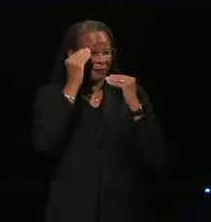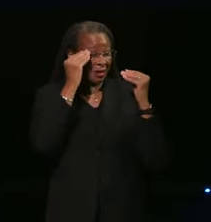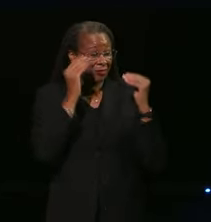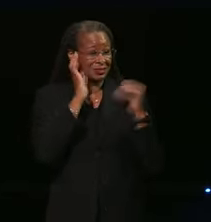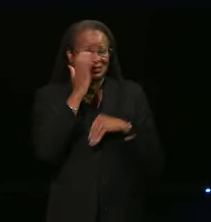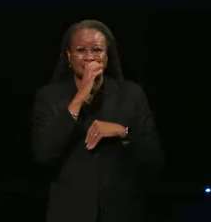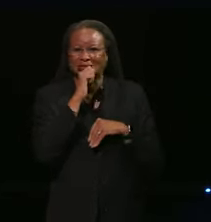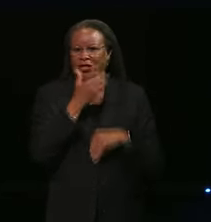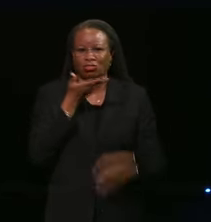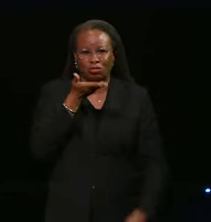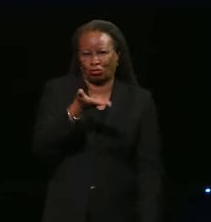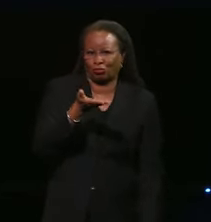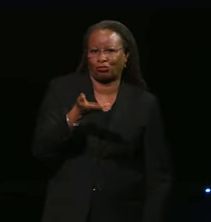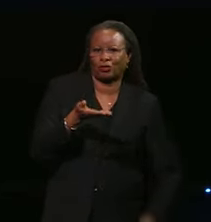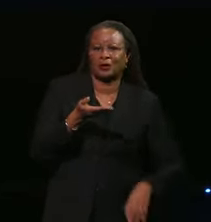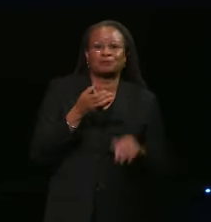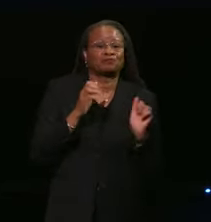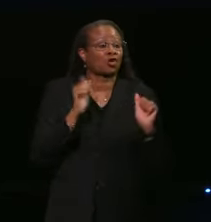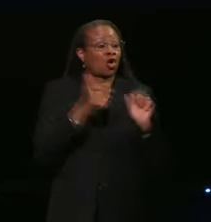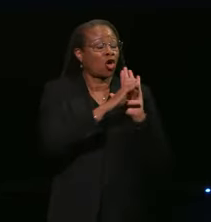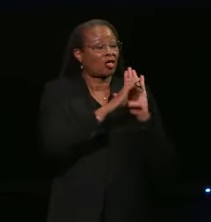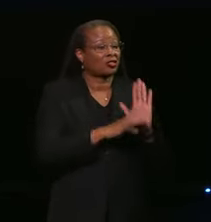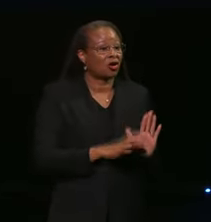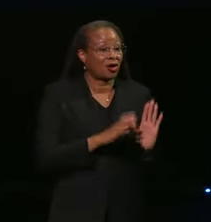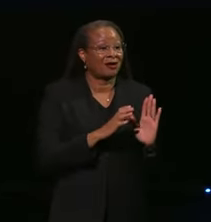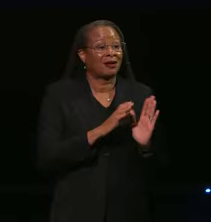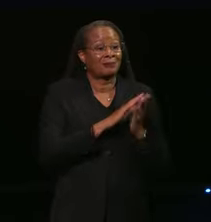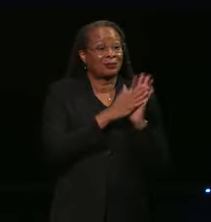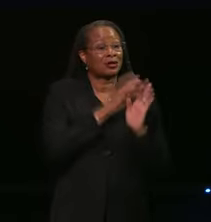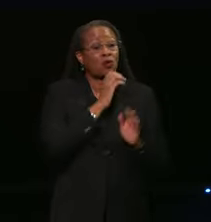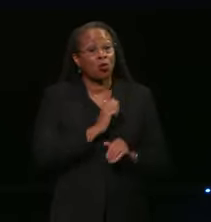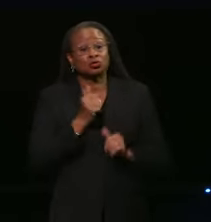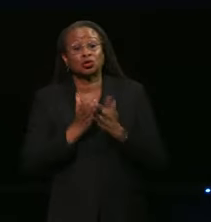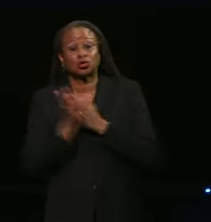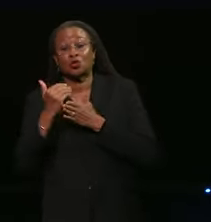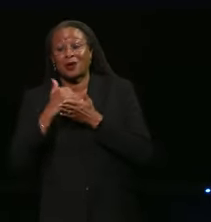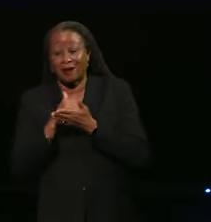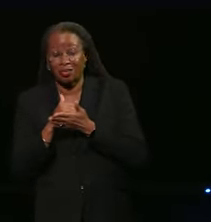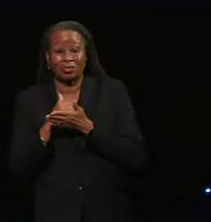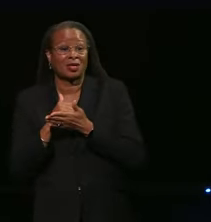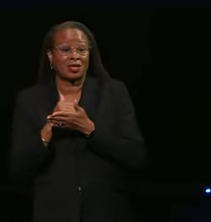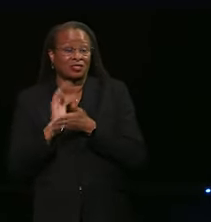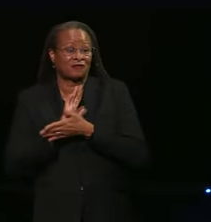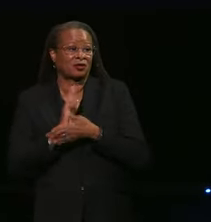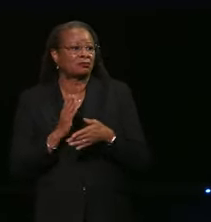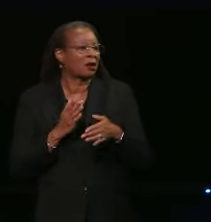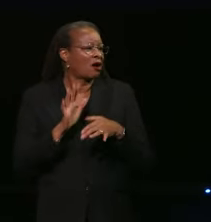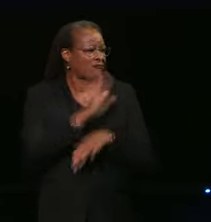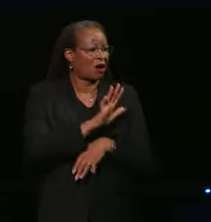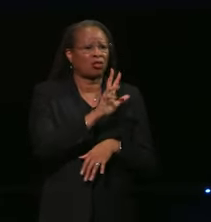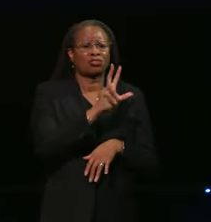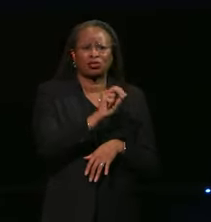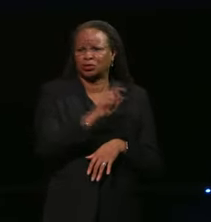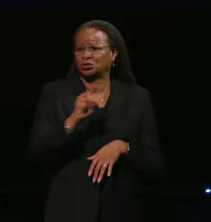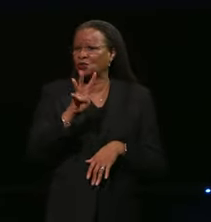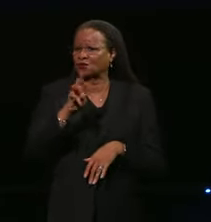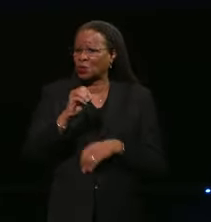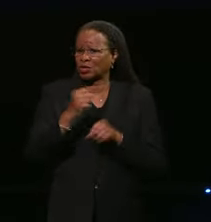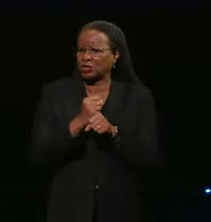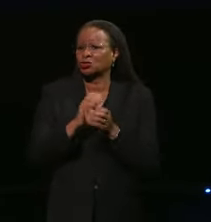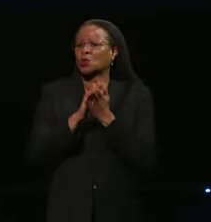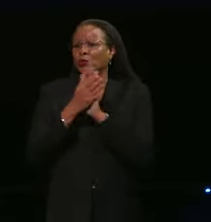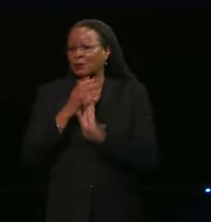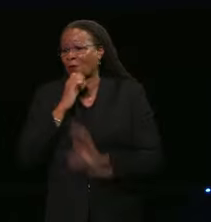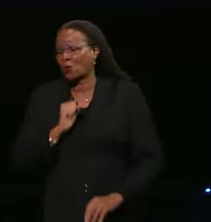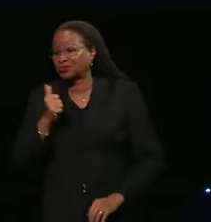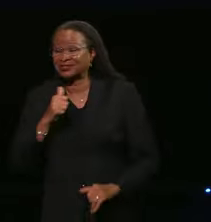wasn't there. All the characters aged throughout the film over the course of 30, 40 years. And that's no easy task. And